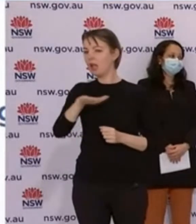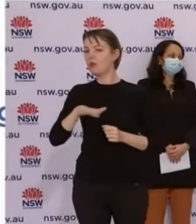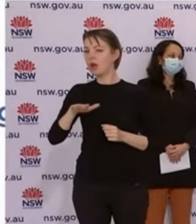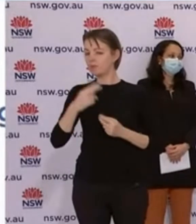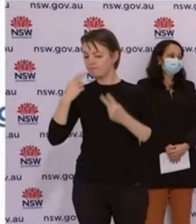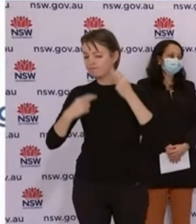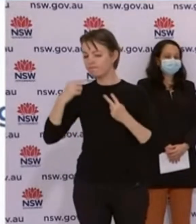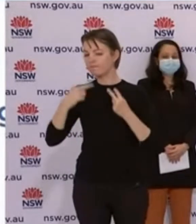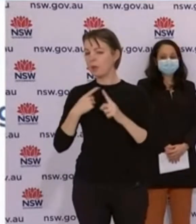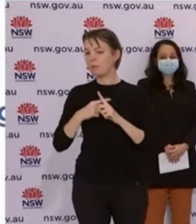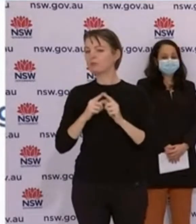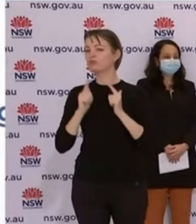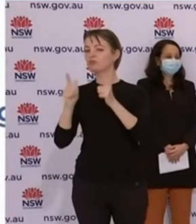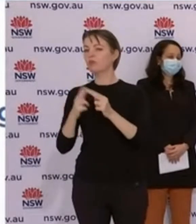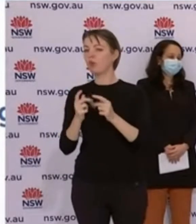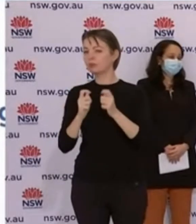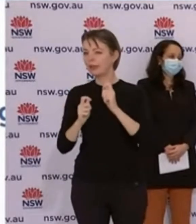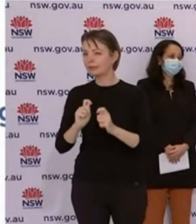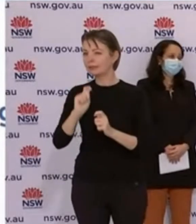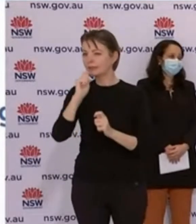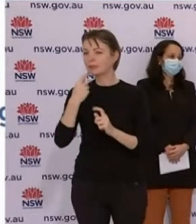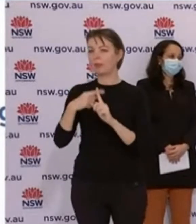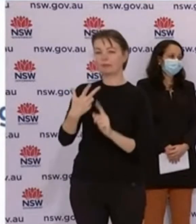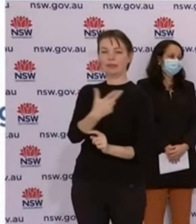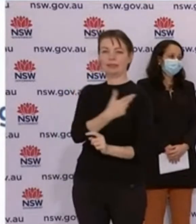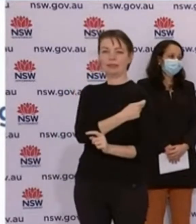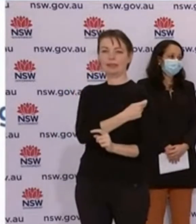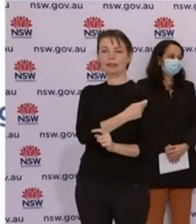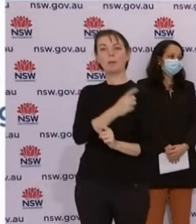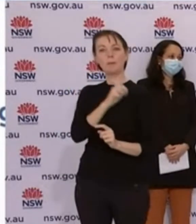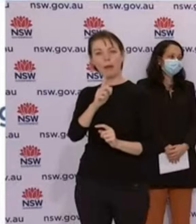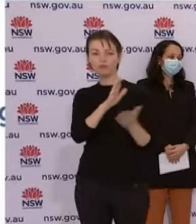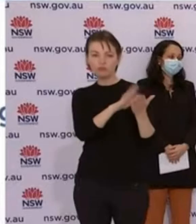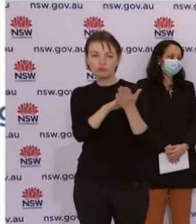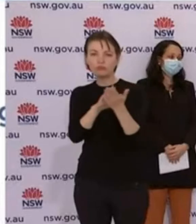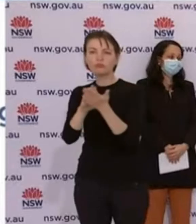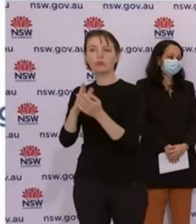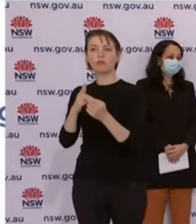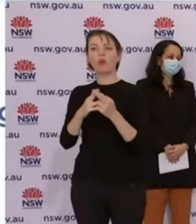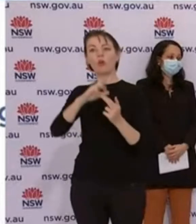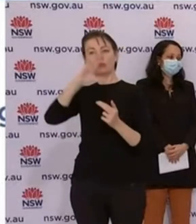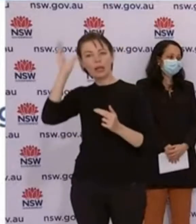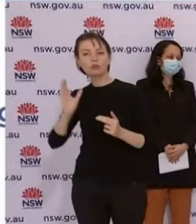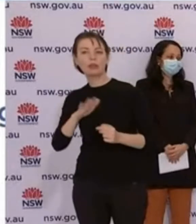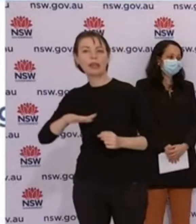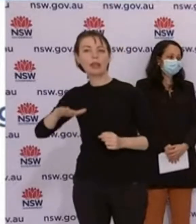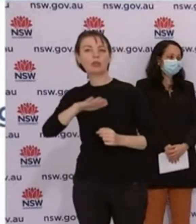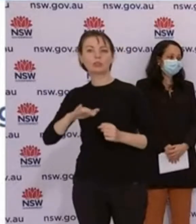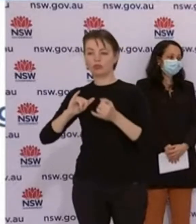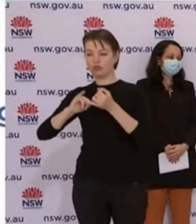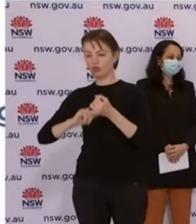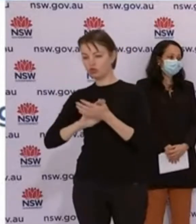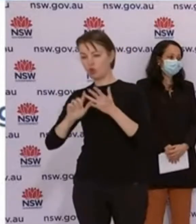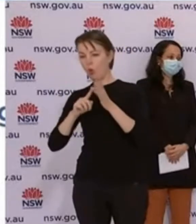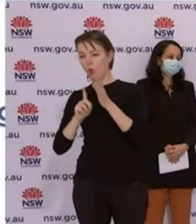always, I'd like to put a shout out to those communities in regional rural New South Wales that are getting vaccination. Shoalhaven local government area,